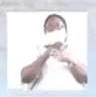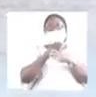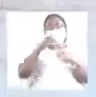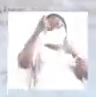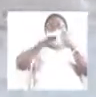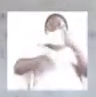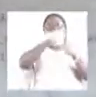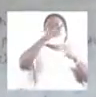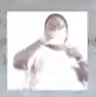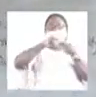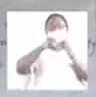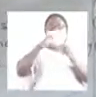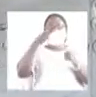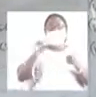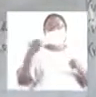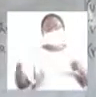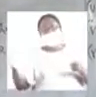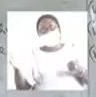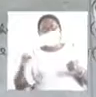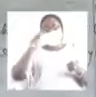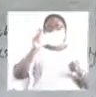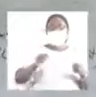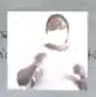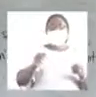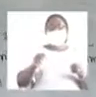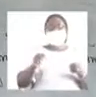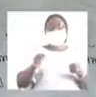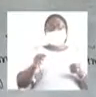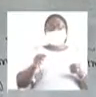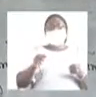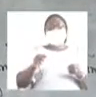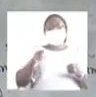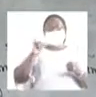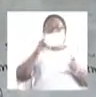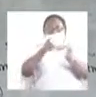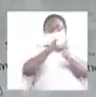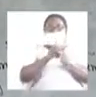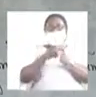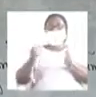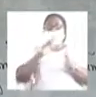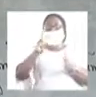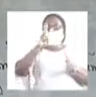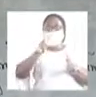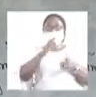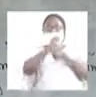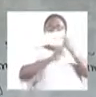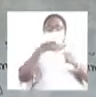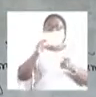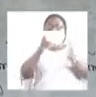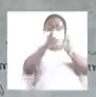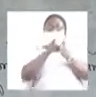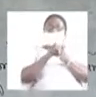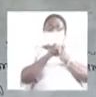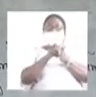between prices and the quantity of commodity demanded. There are two